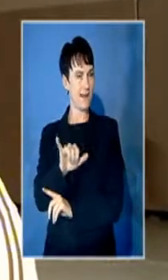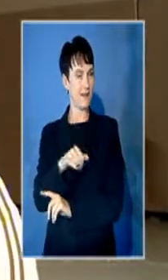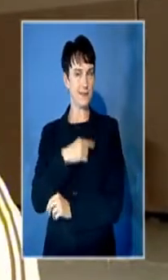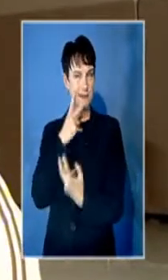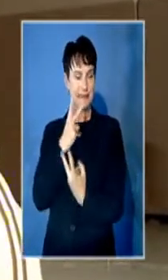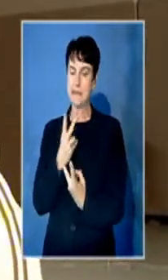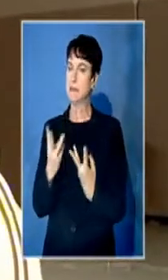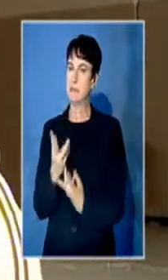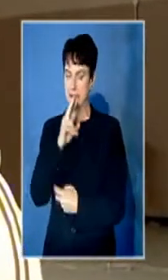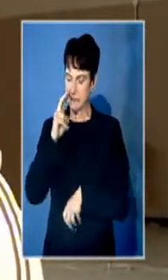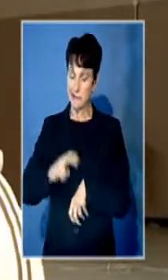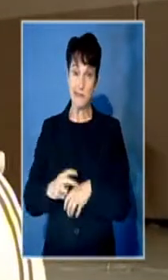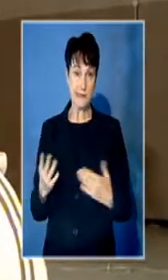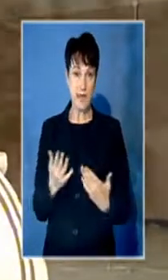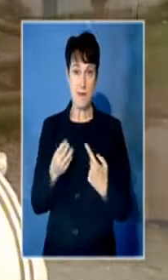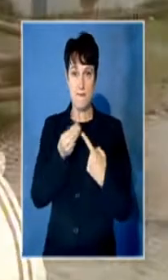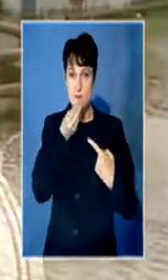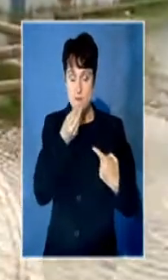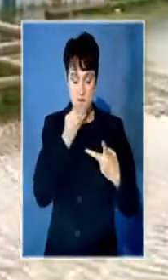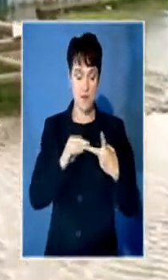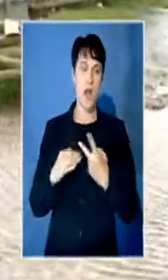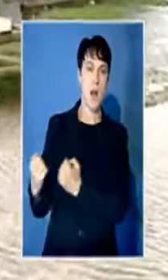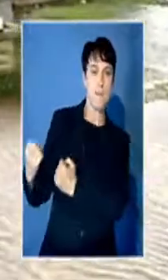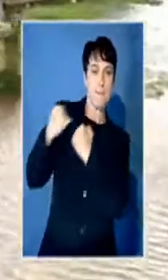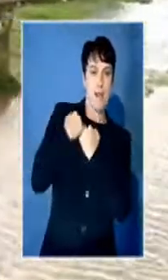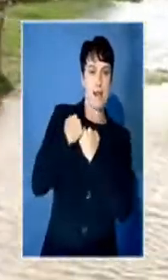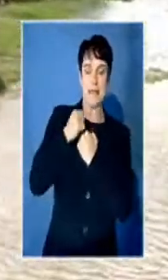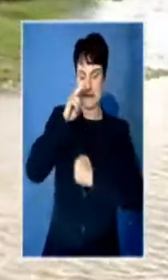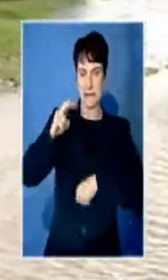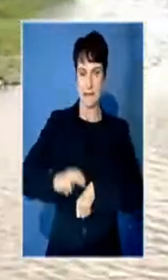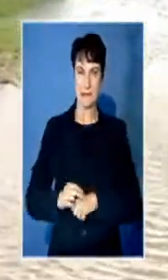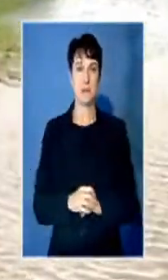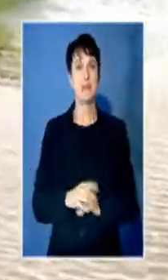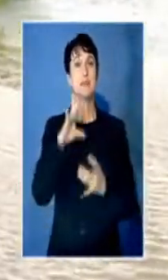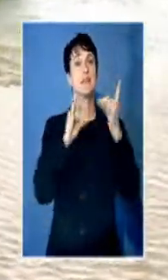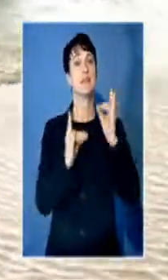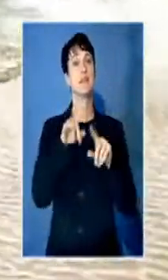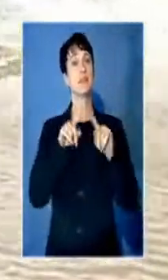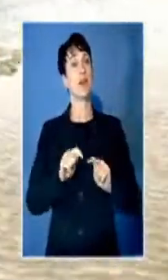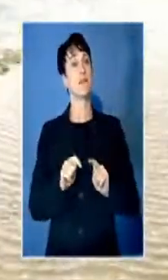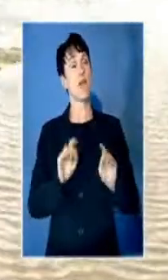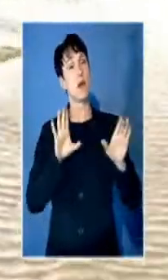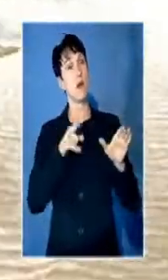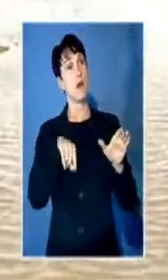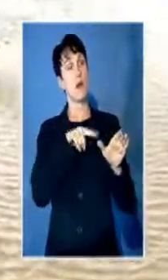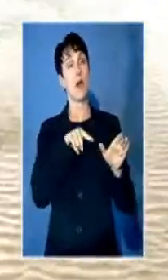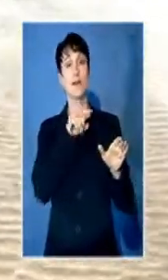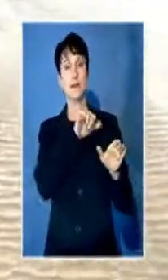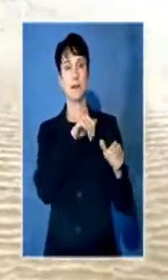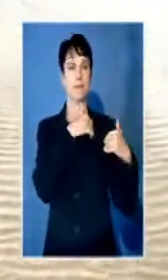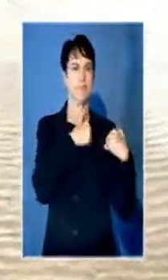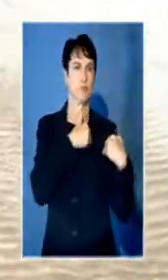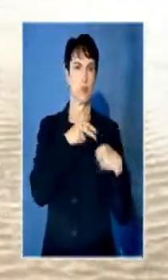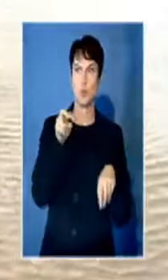for blankets as well as food parcels. The City of Cape Town's disaster management is also on